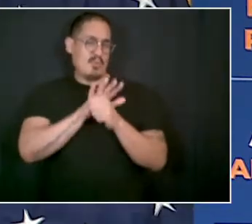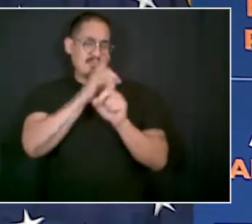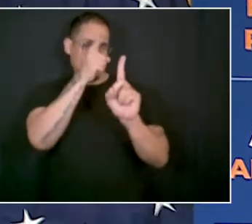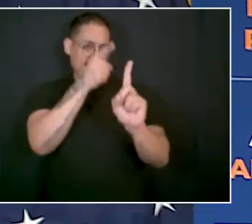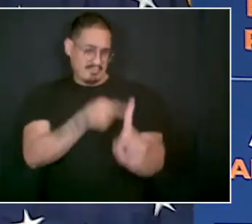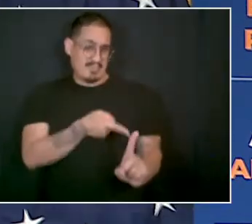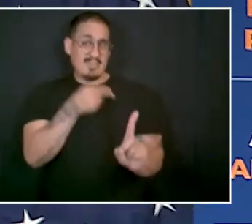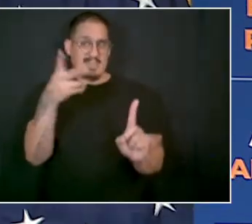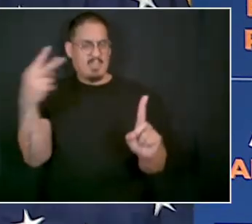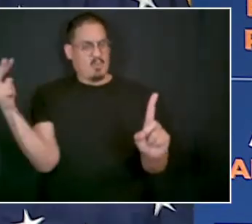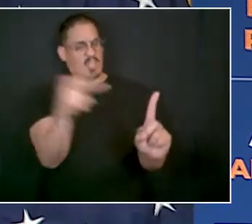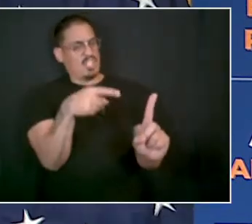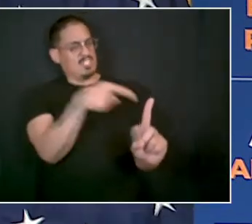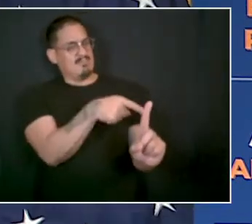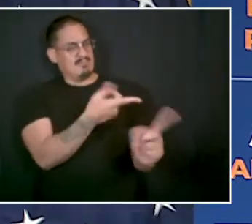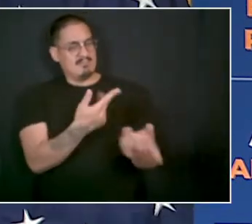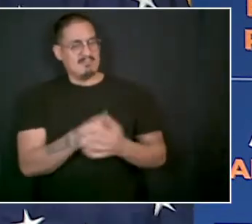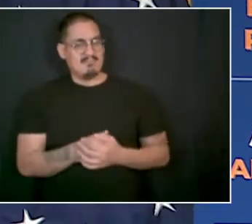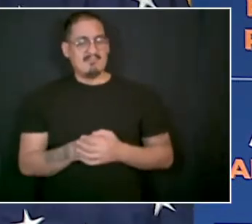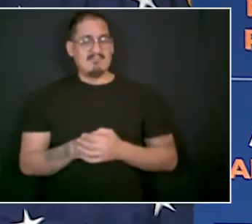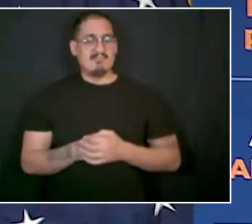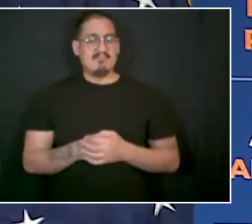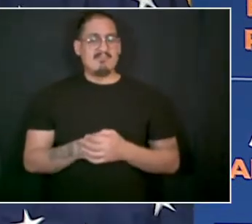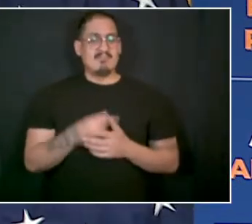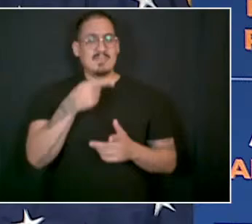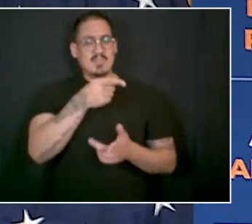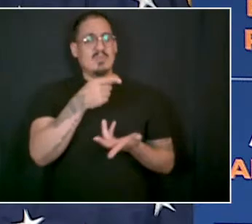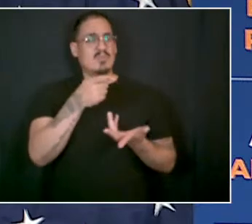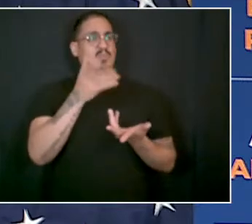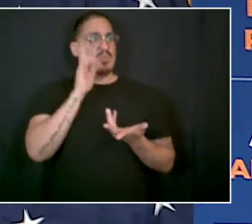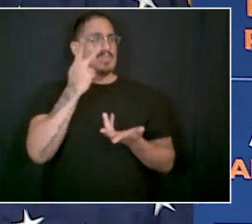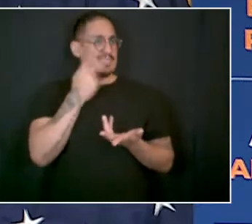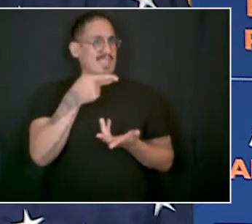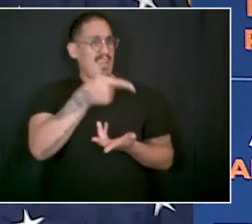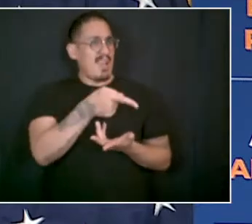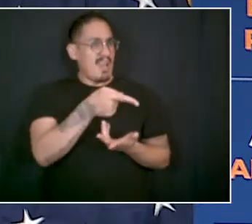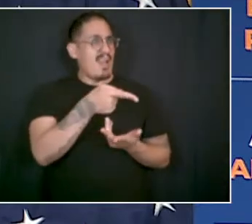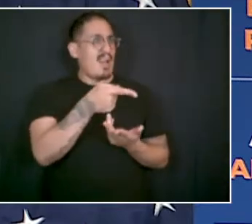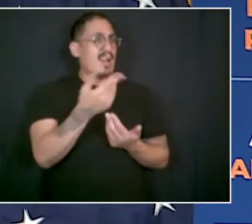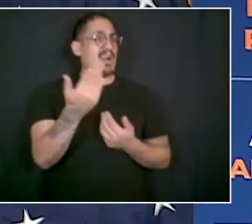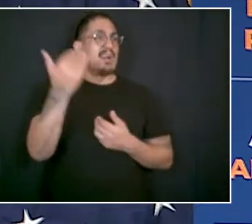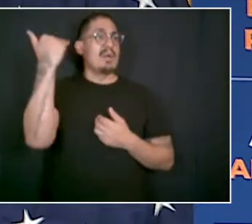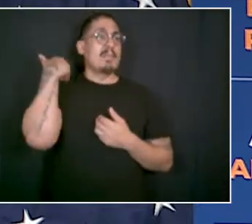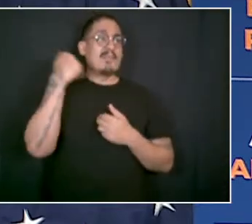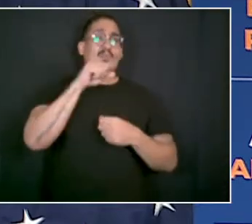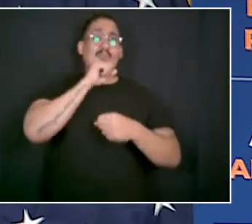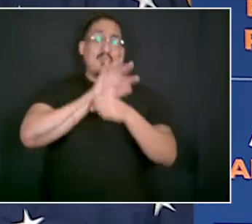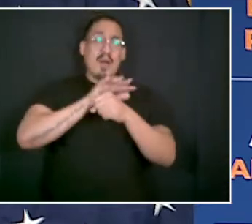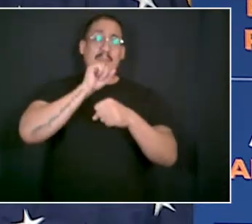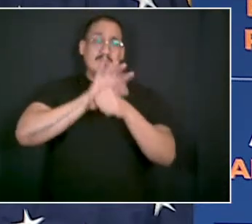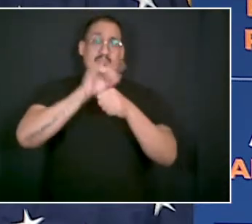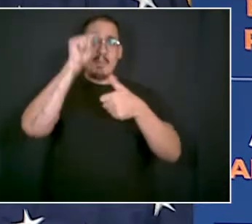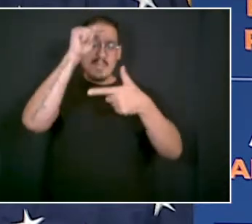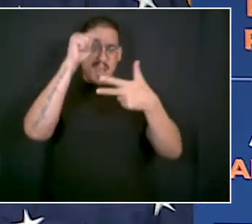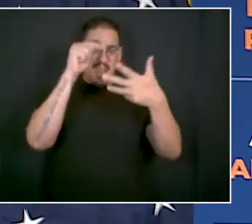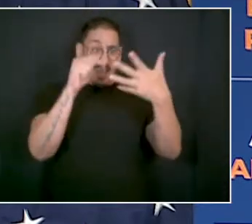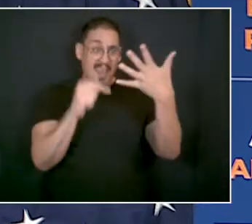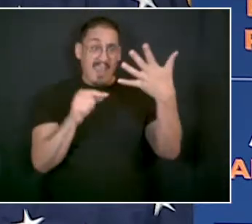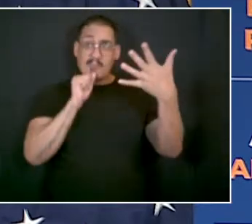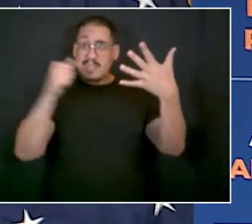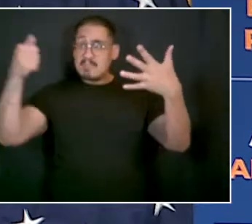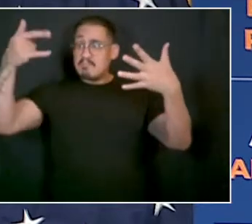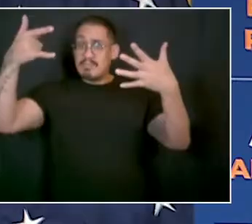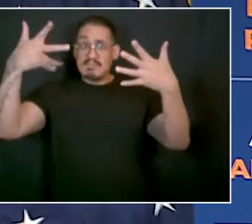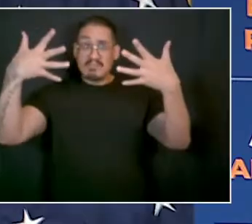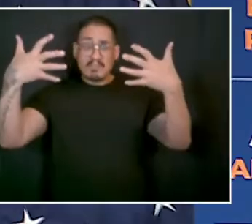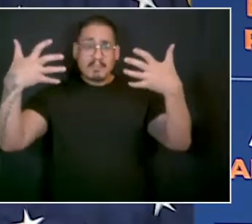and you'll see that, wait a minute, this is what this guy promised, and this is what this guy did. When are people going